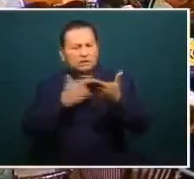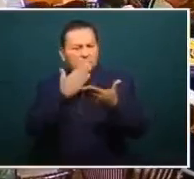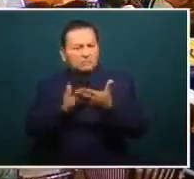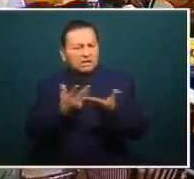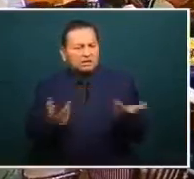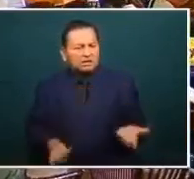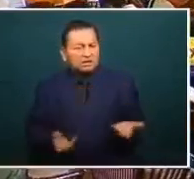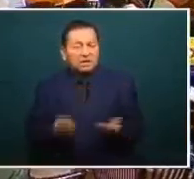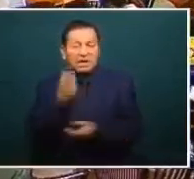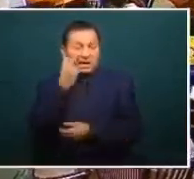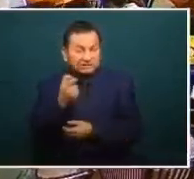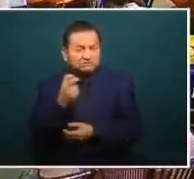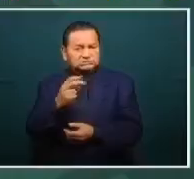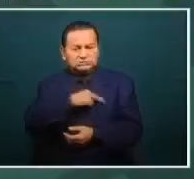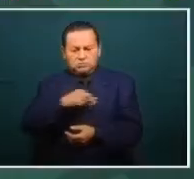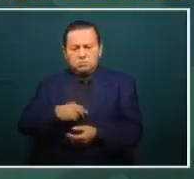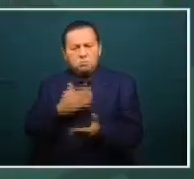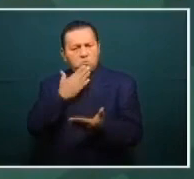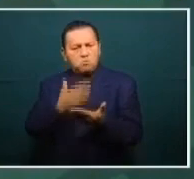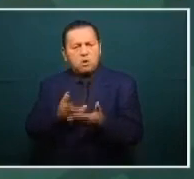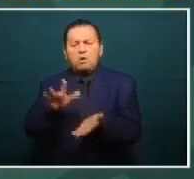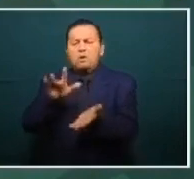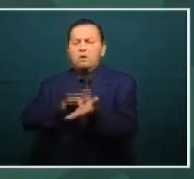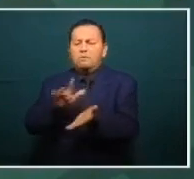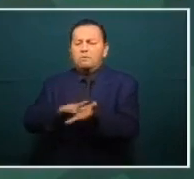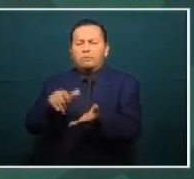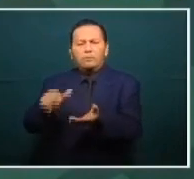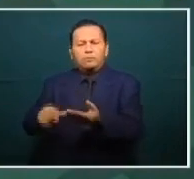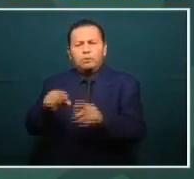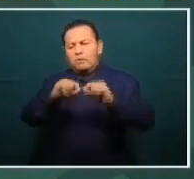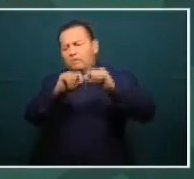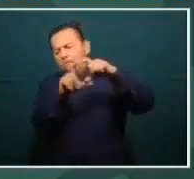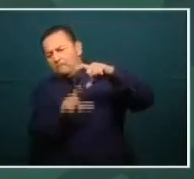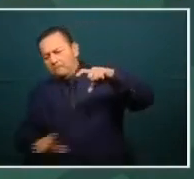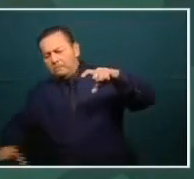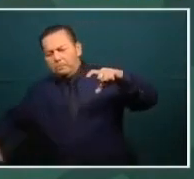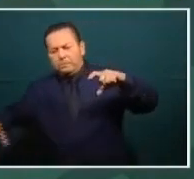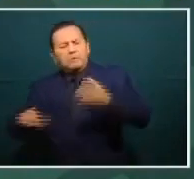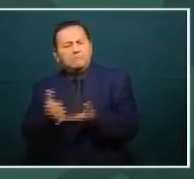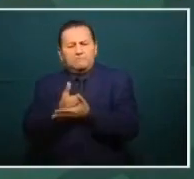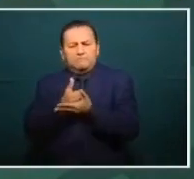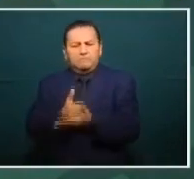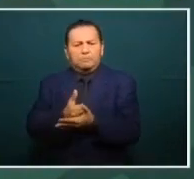so there's another program that he's going to be going to.